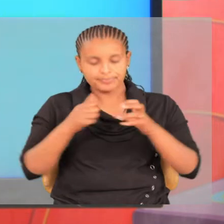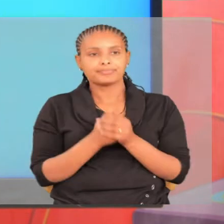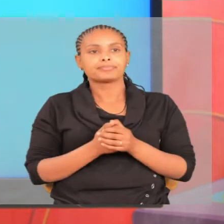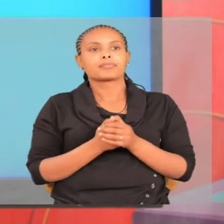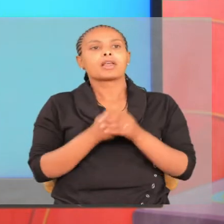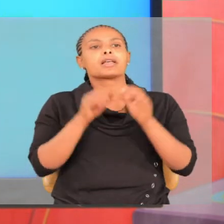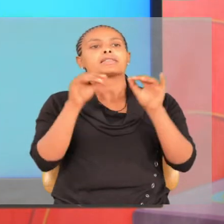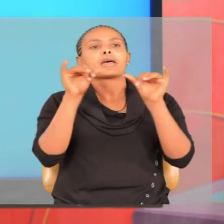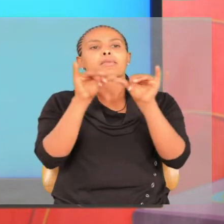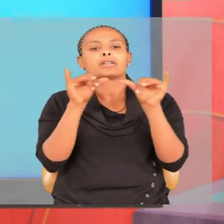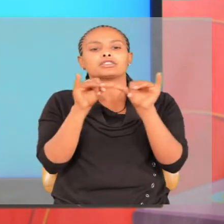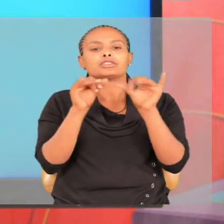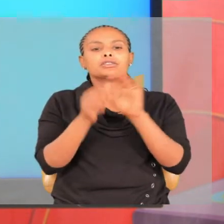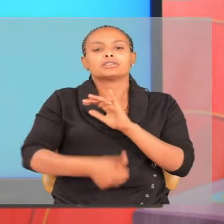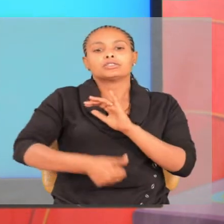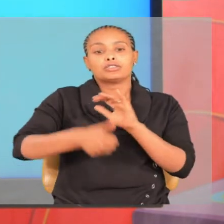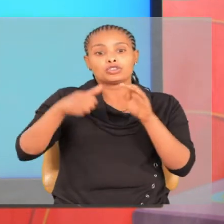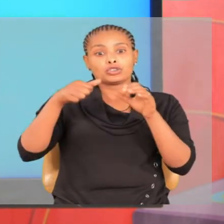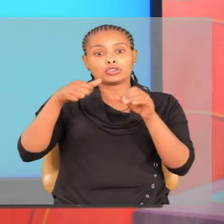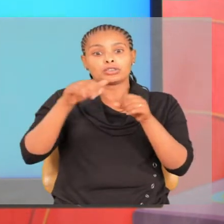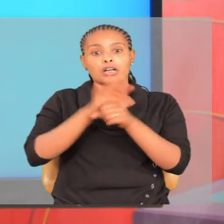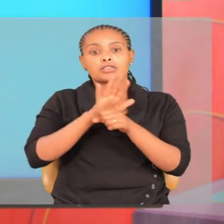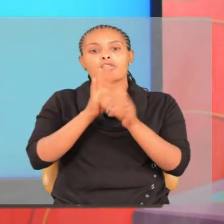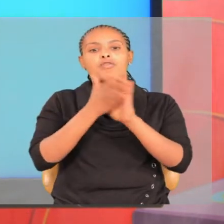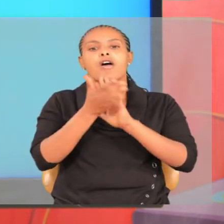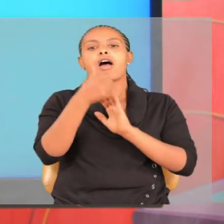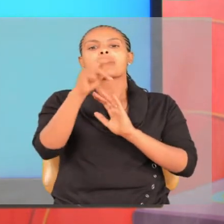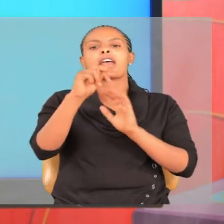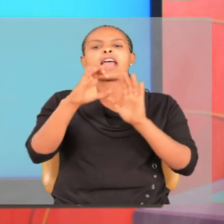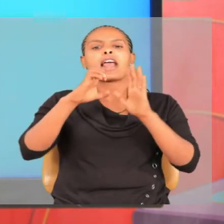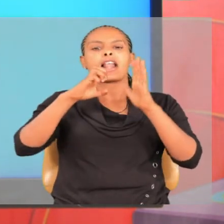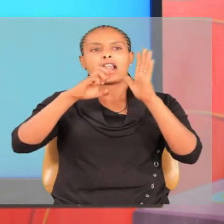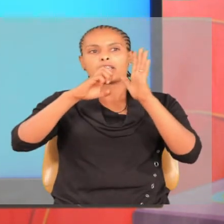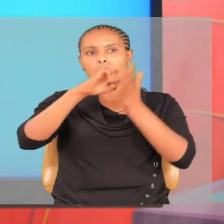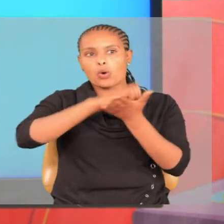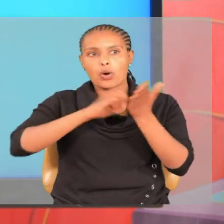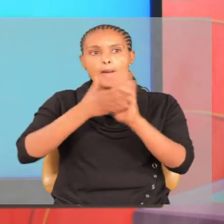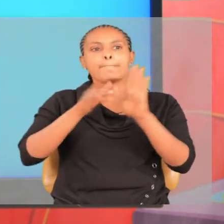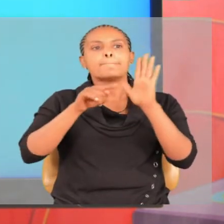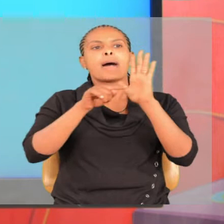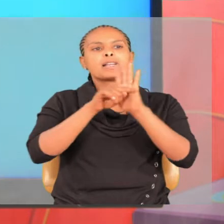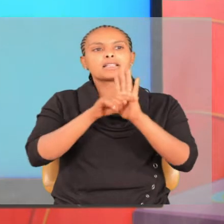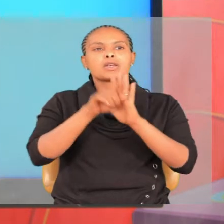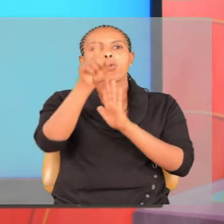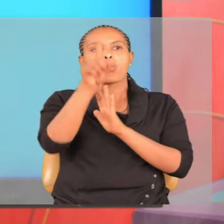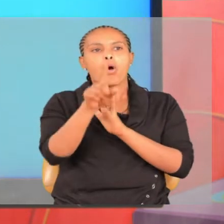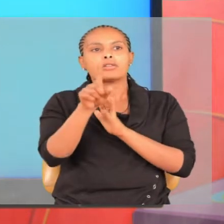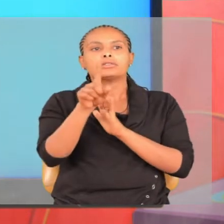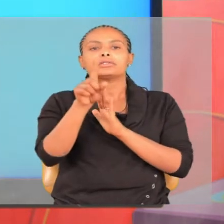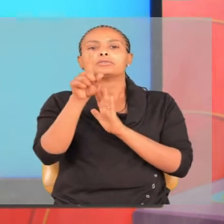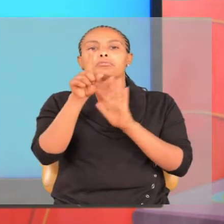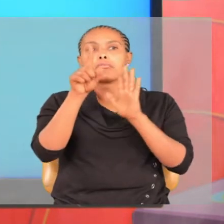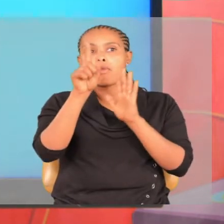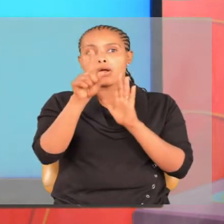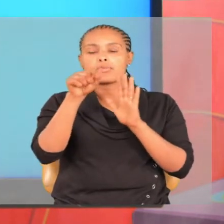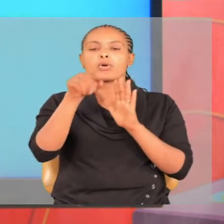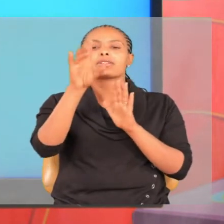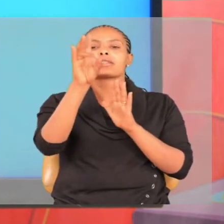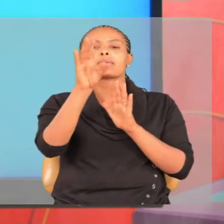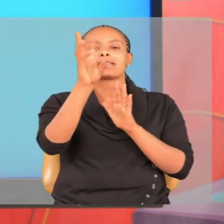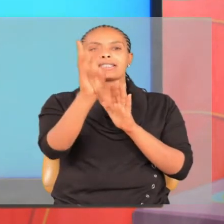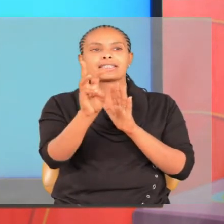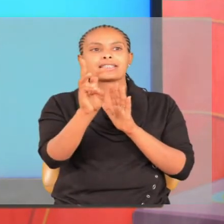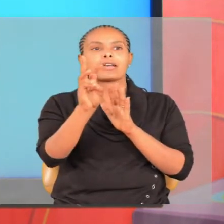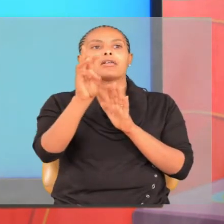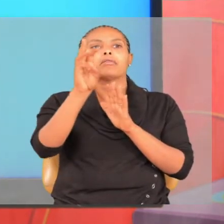The measured charge of an electron is minus 1.60 times 10 raised to minus 19